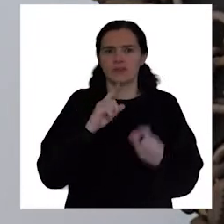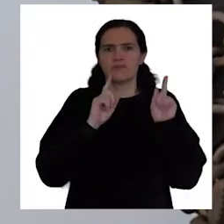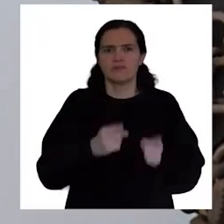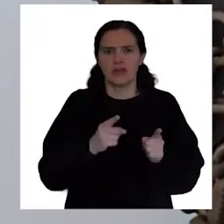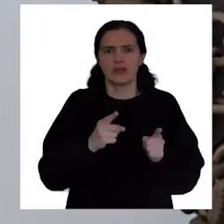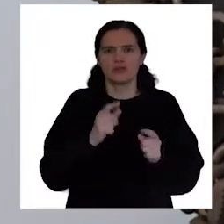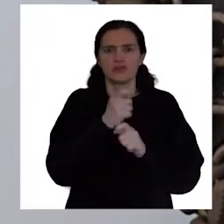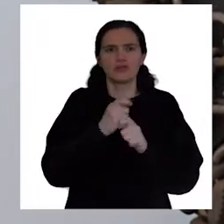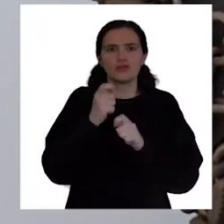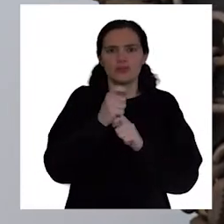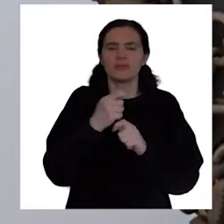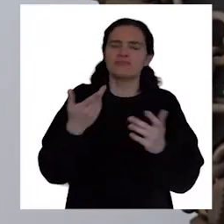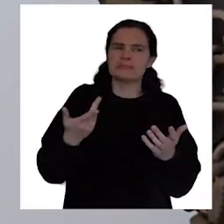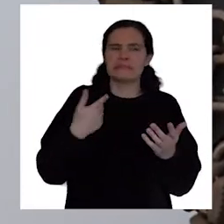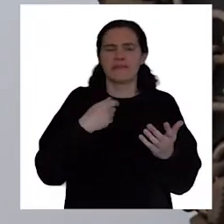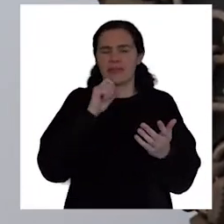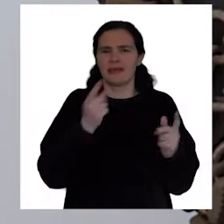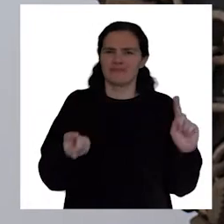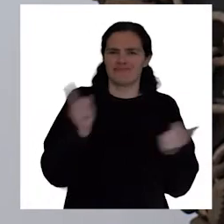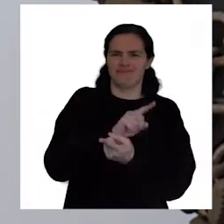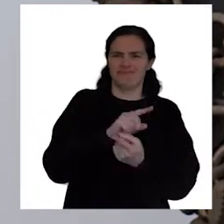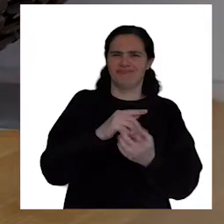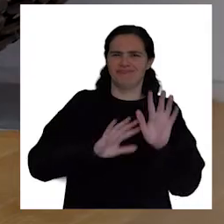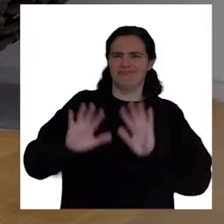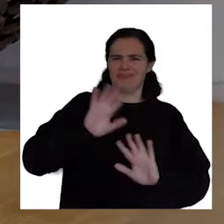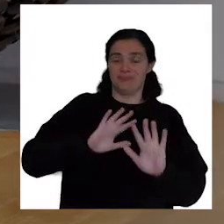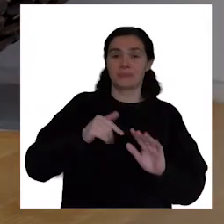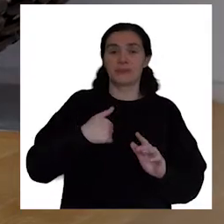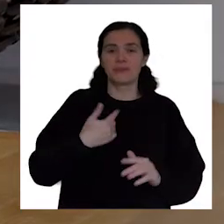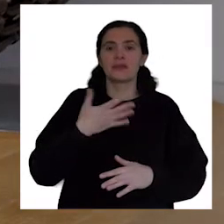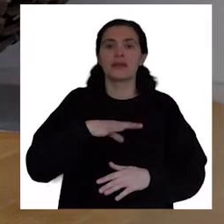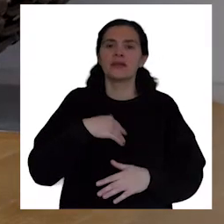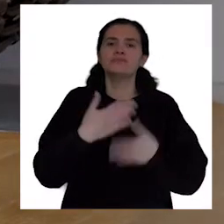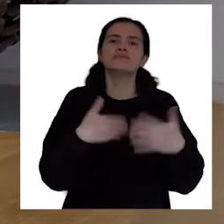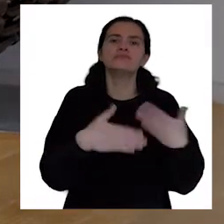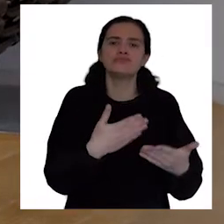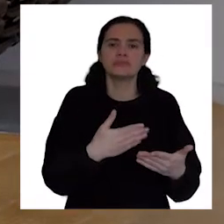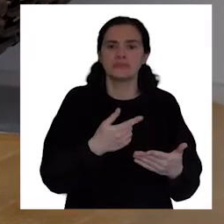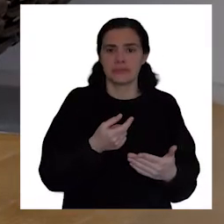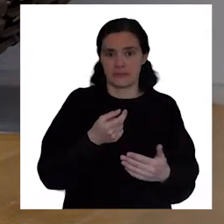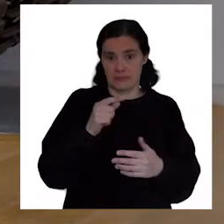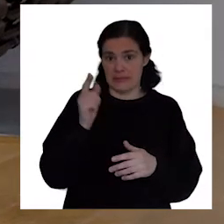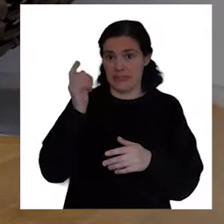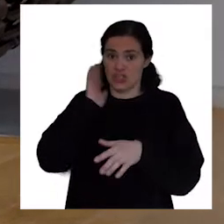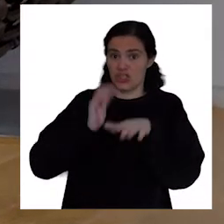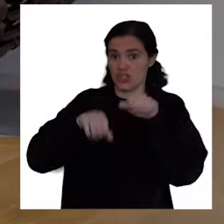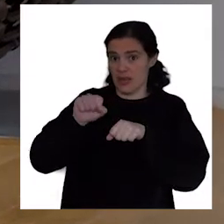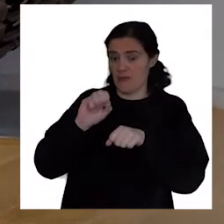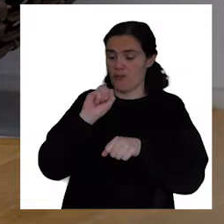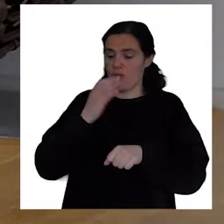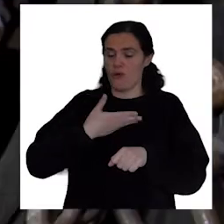sculpture, so that's a bit of a paradox. But I want to move from Ex-Slave